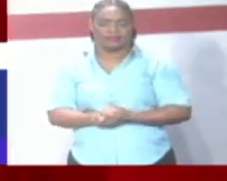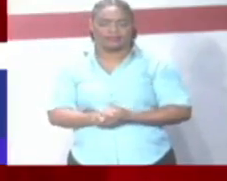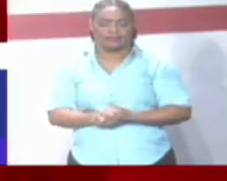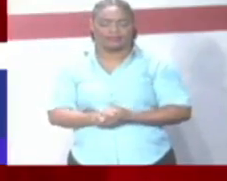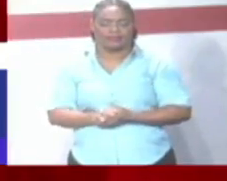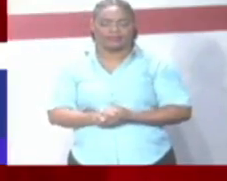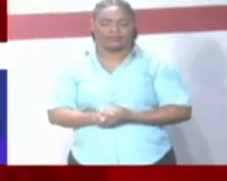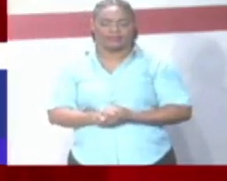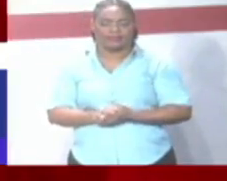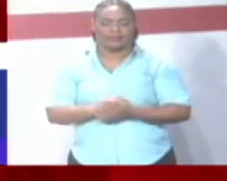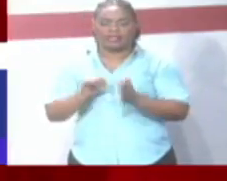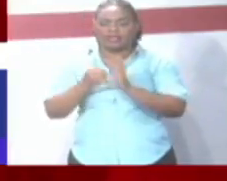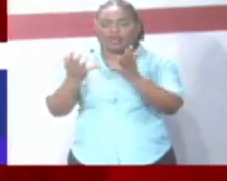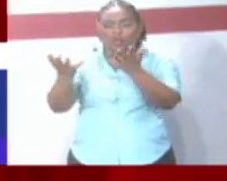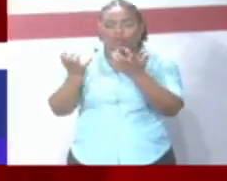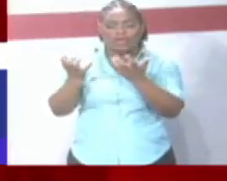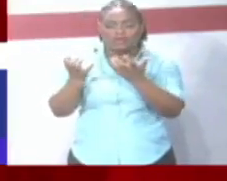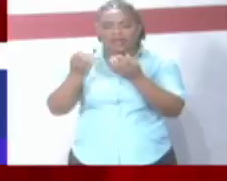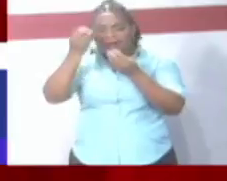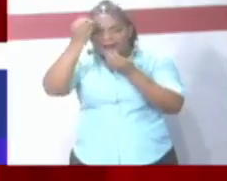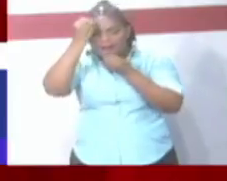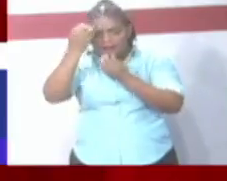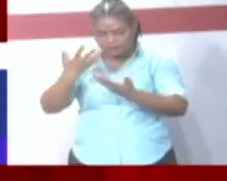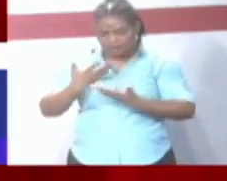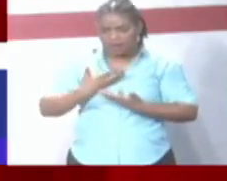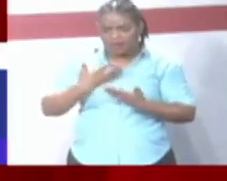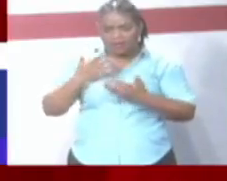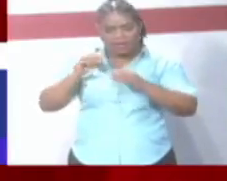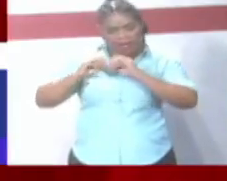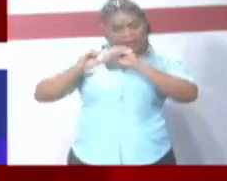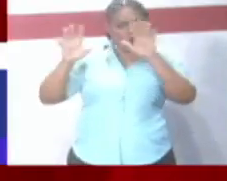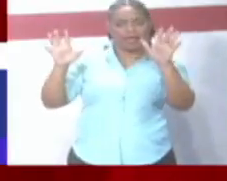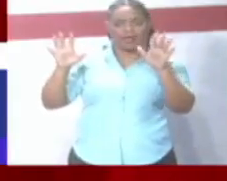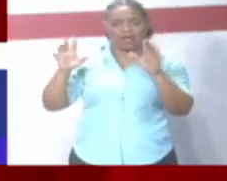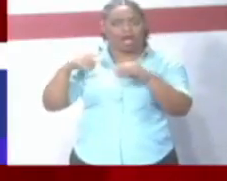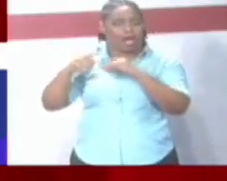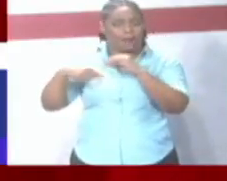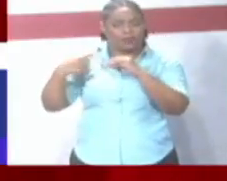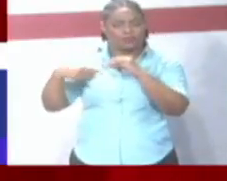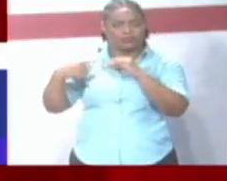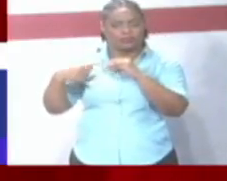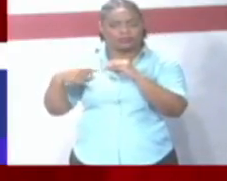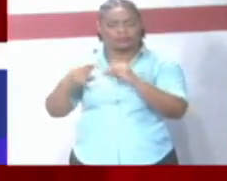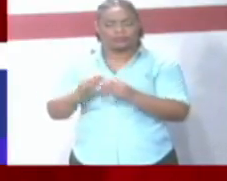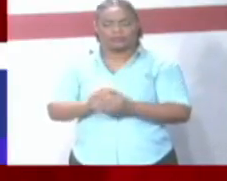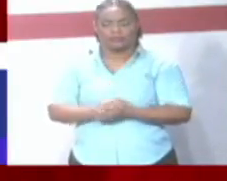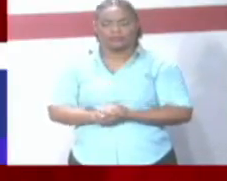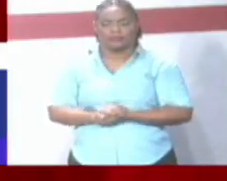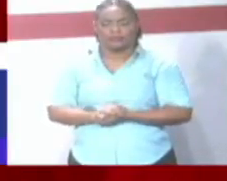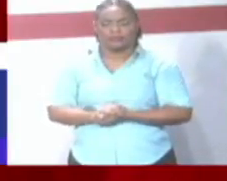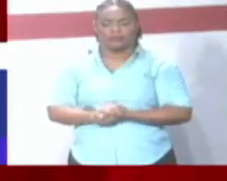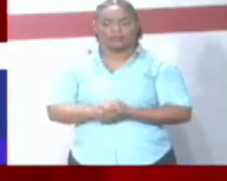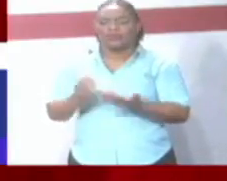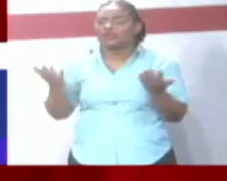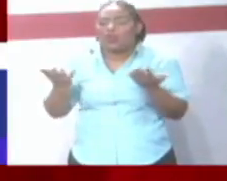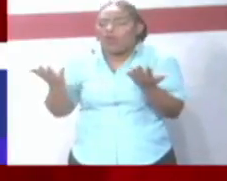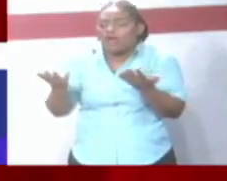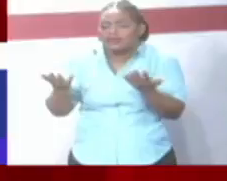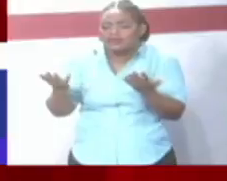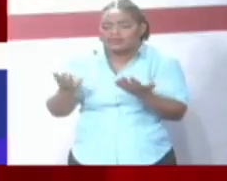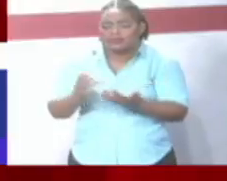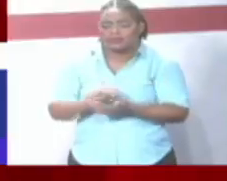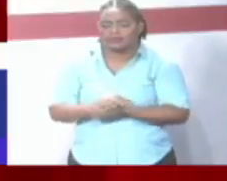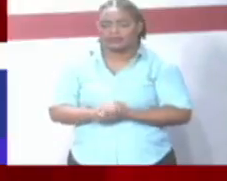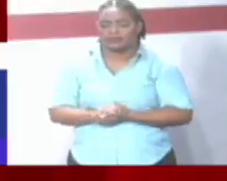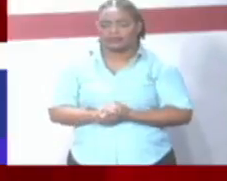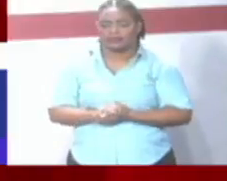on things that we use so much in the press conference. Can we confirm what we consider a breakthrough case of